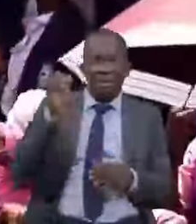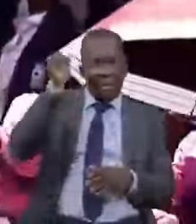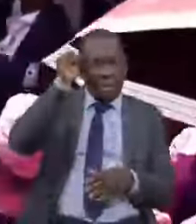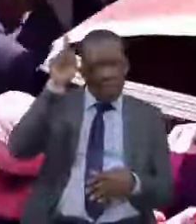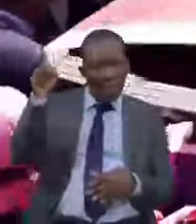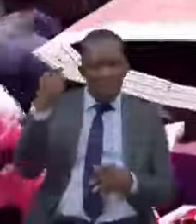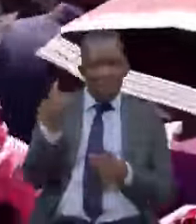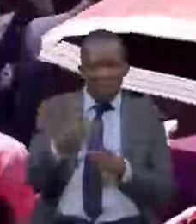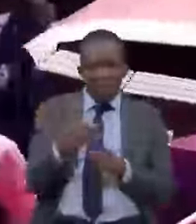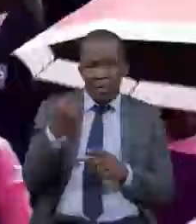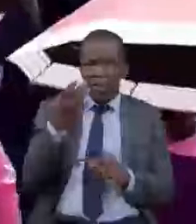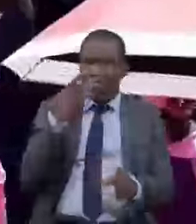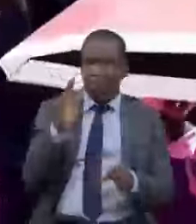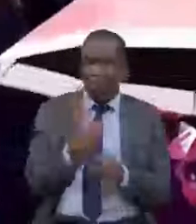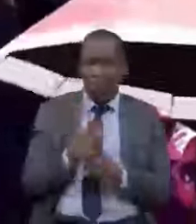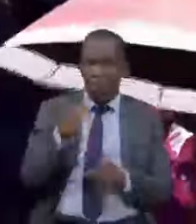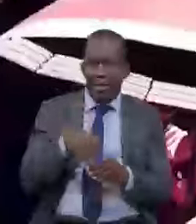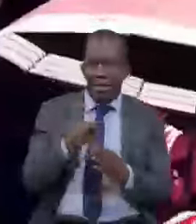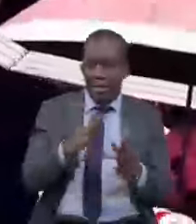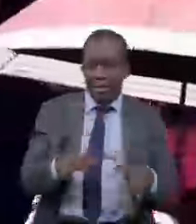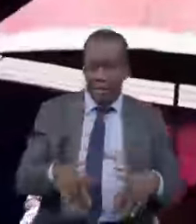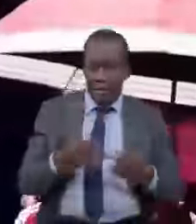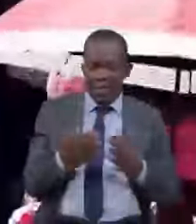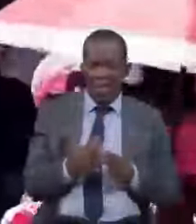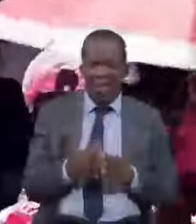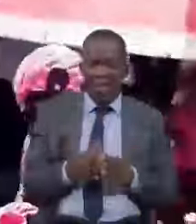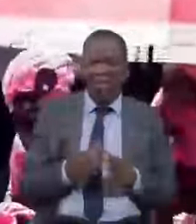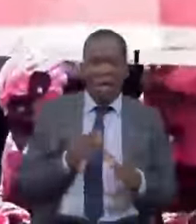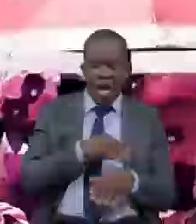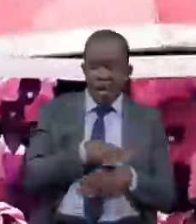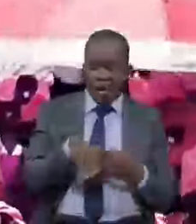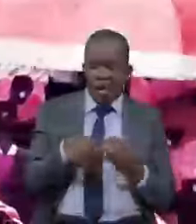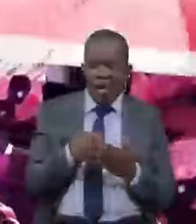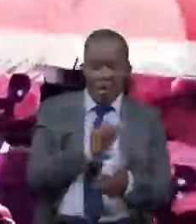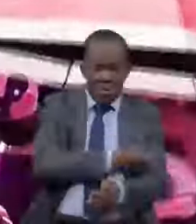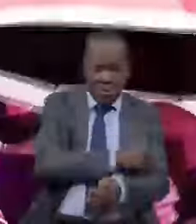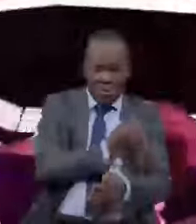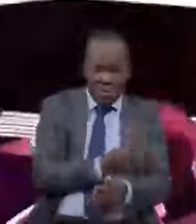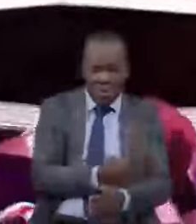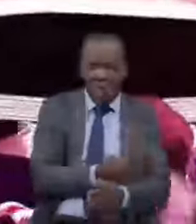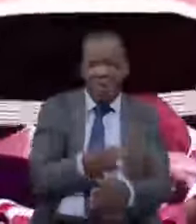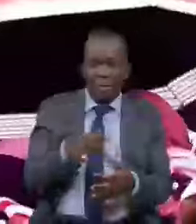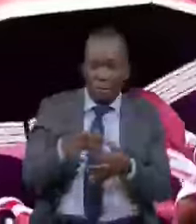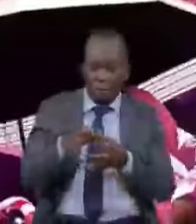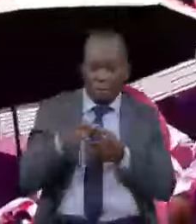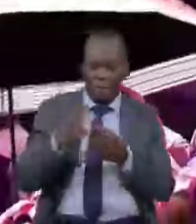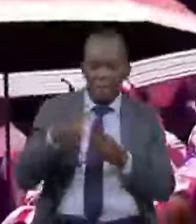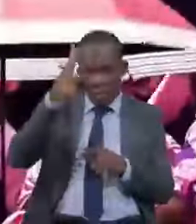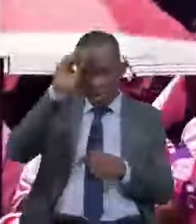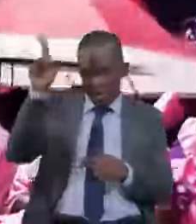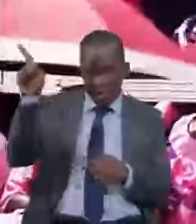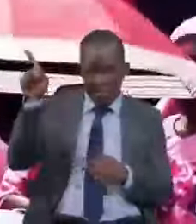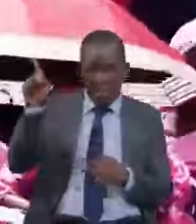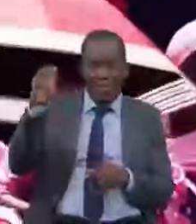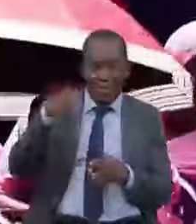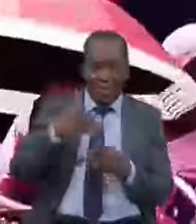And you know, all authority belongs to Him in heaven and in earth. And it's